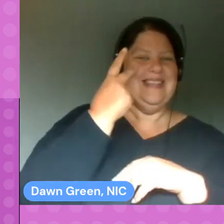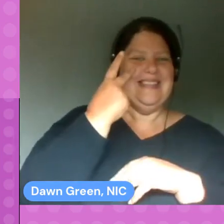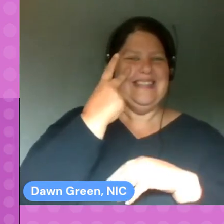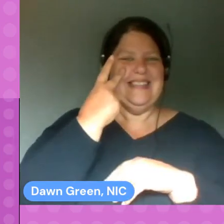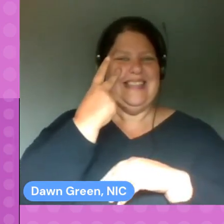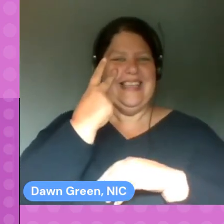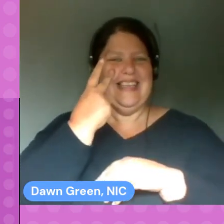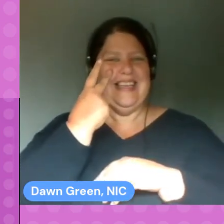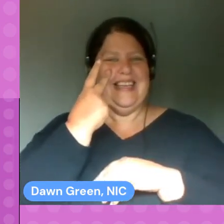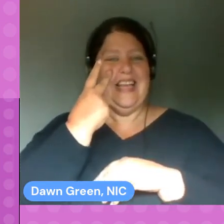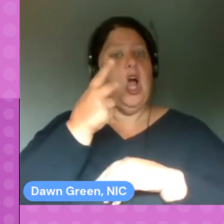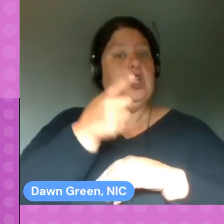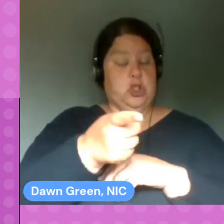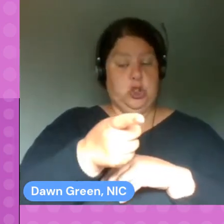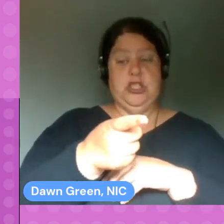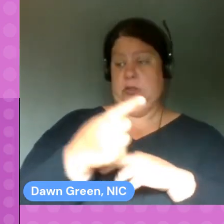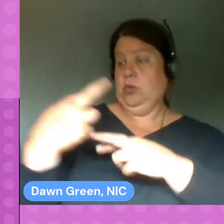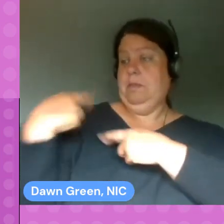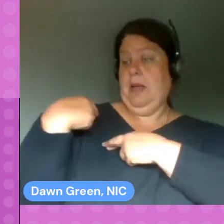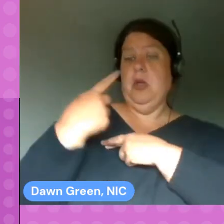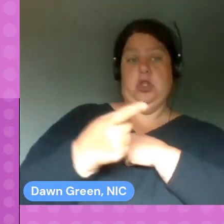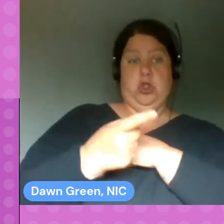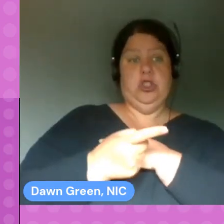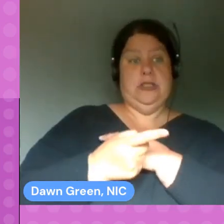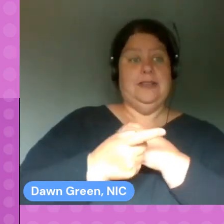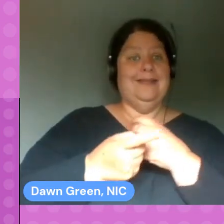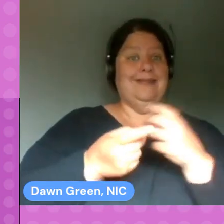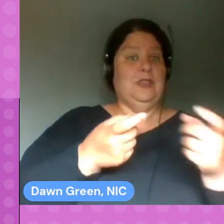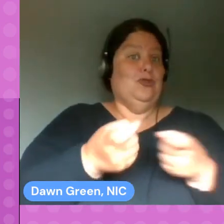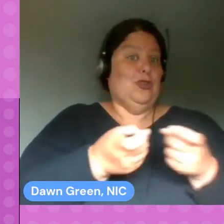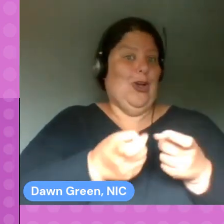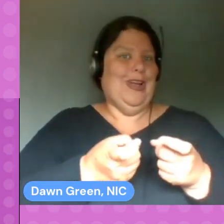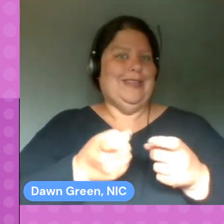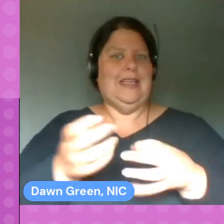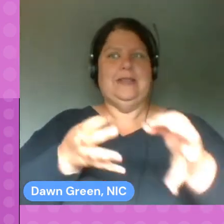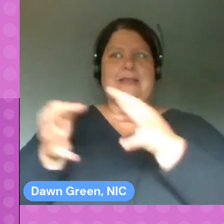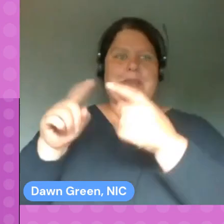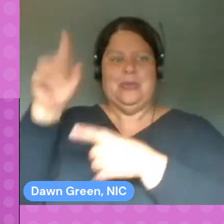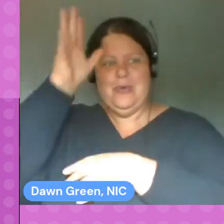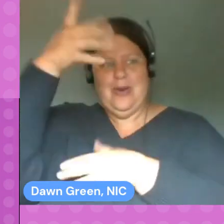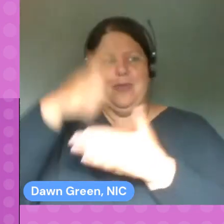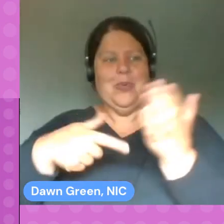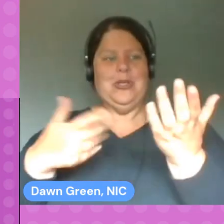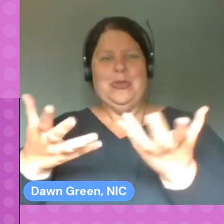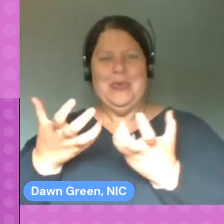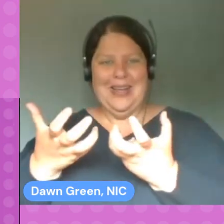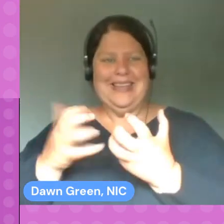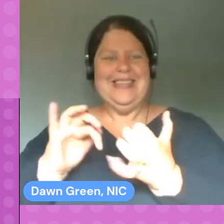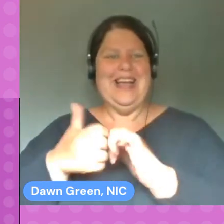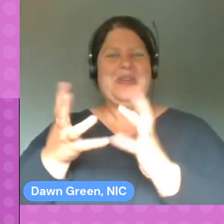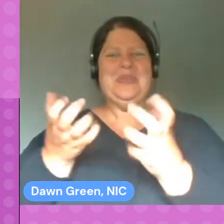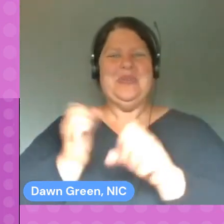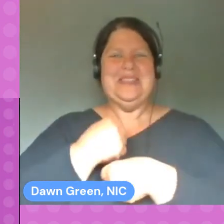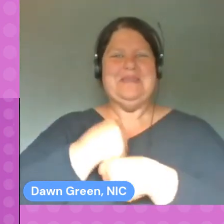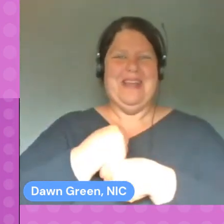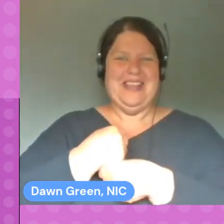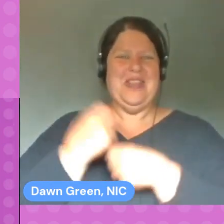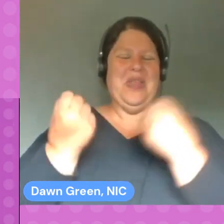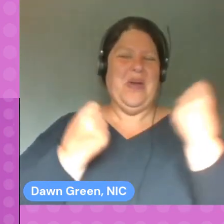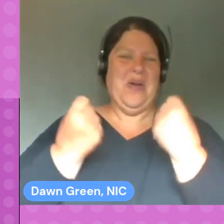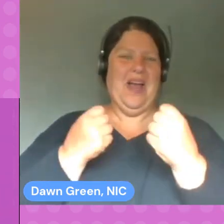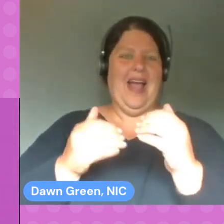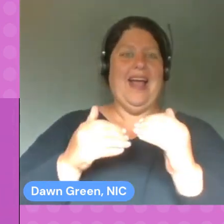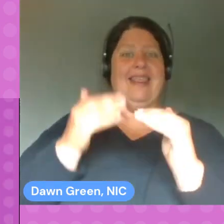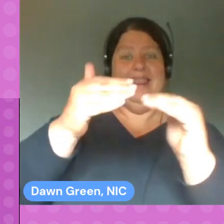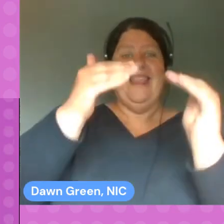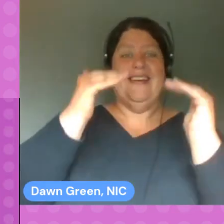agency is with her. She is explaining to her grandfather what she wants and how she wants to create this car. And on the next